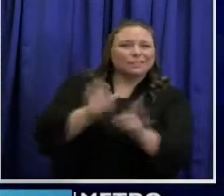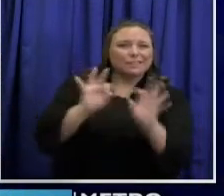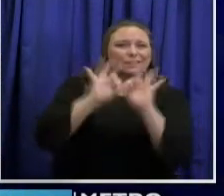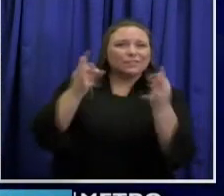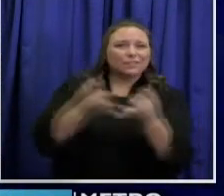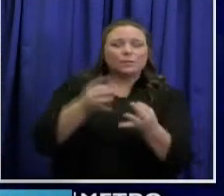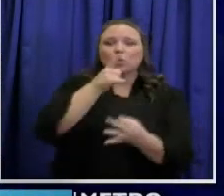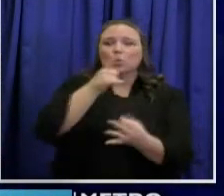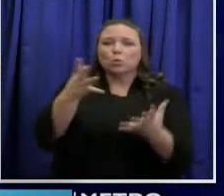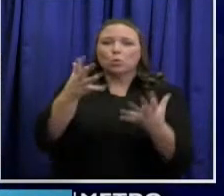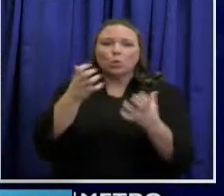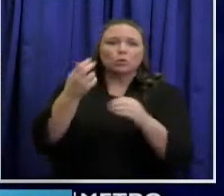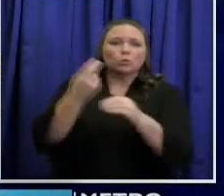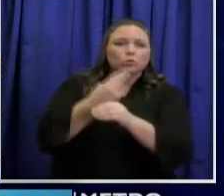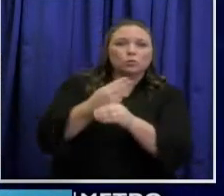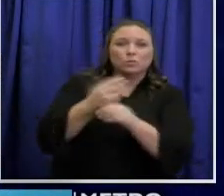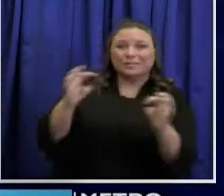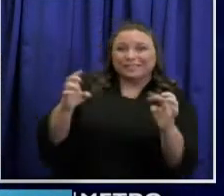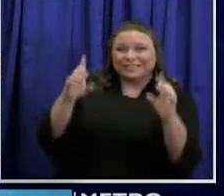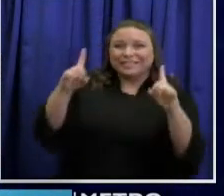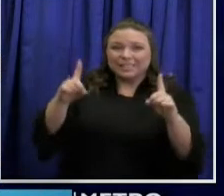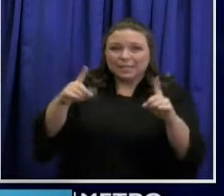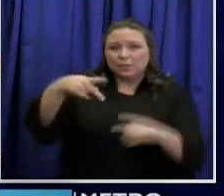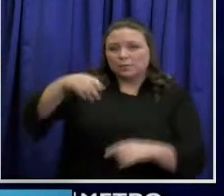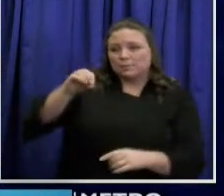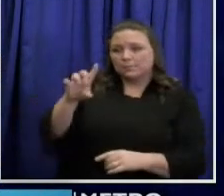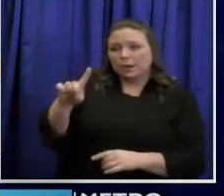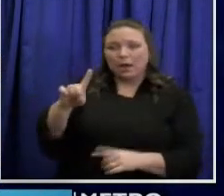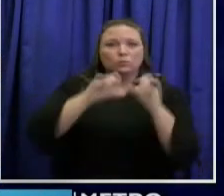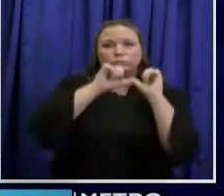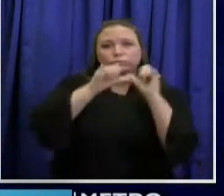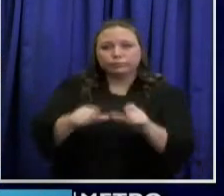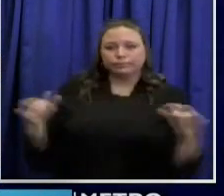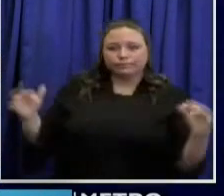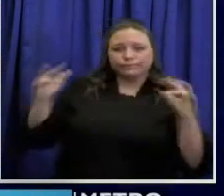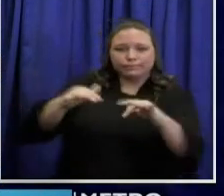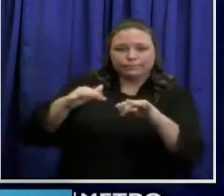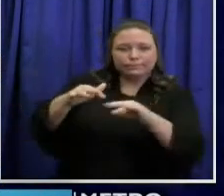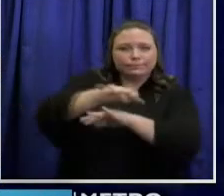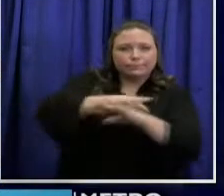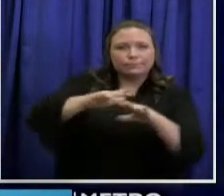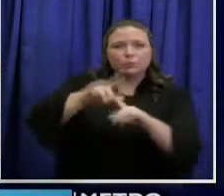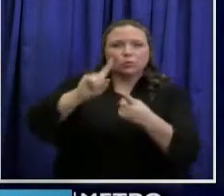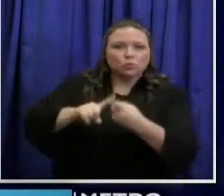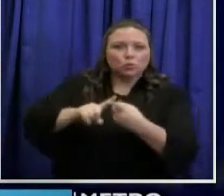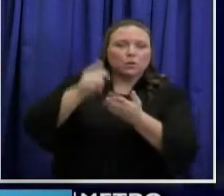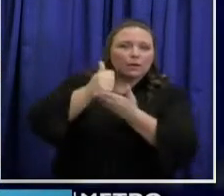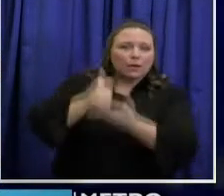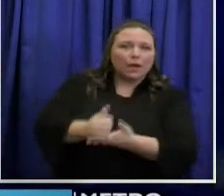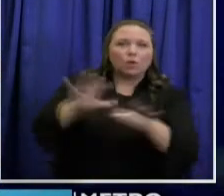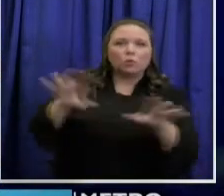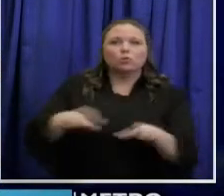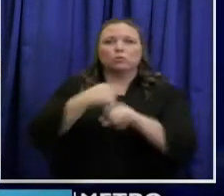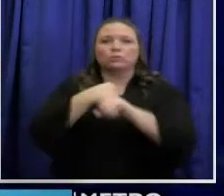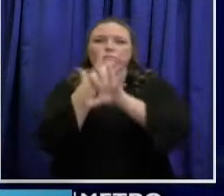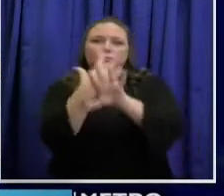to use education pods to continue to gather kids at their homes to do virtual